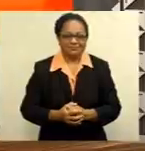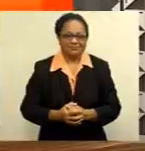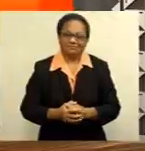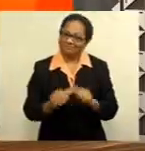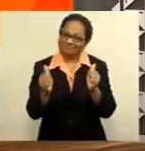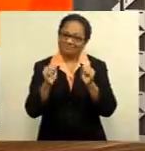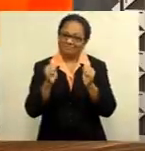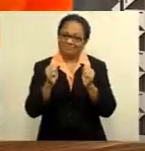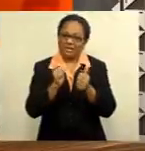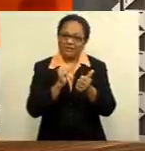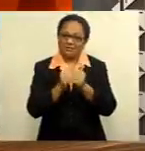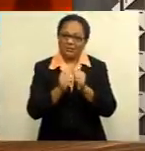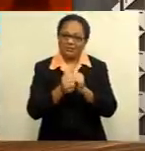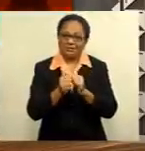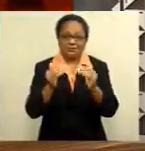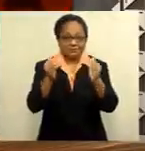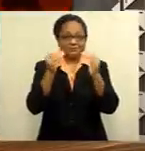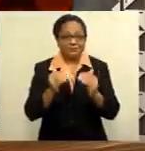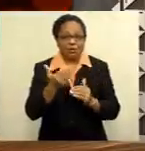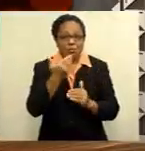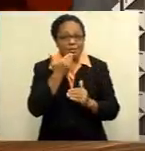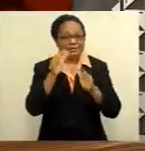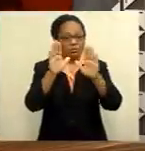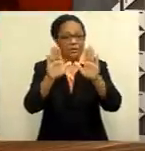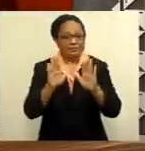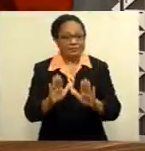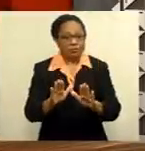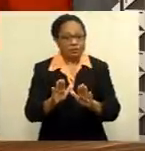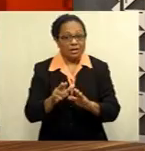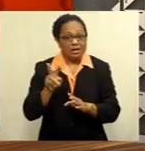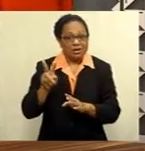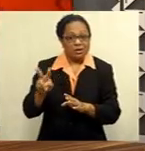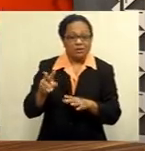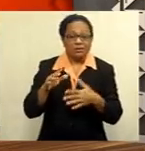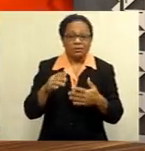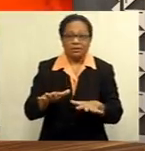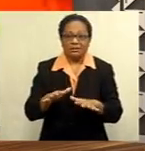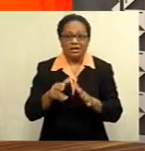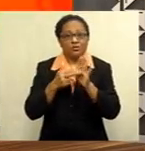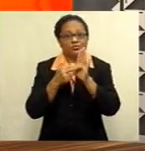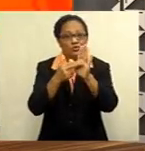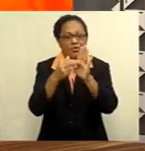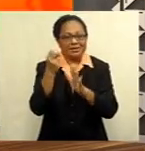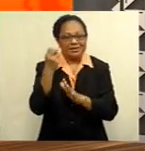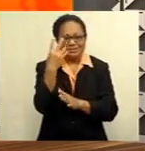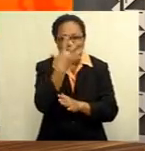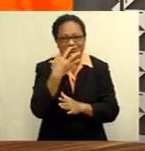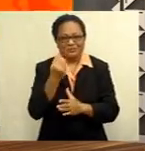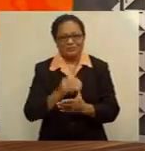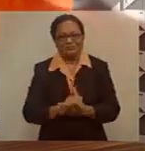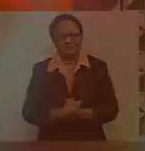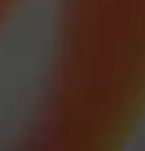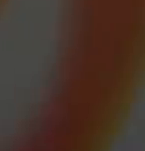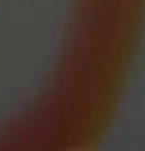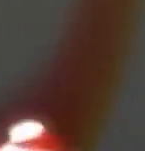That's it from Sports Tonight. Coming up in Weird and Wonderful, a look at the majestic Northern Lights. This and more after the break.